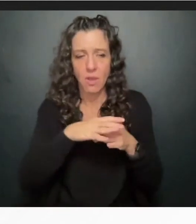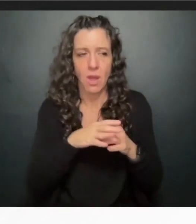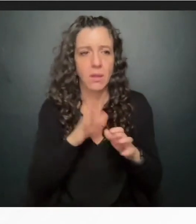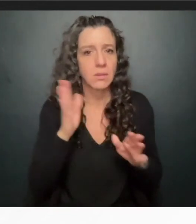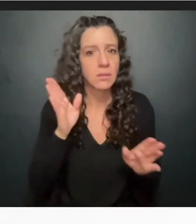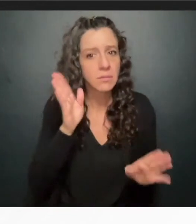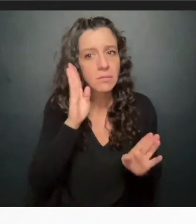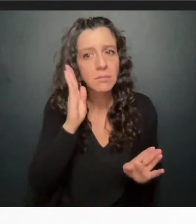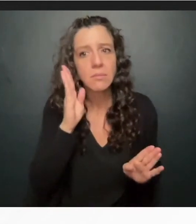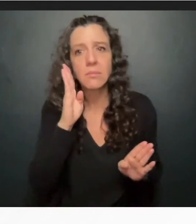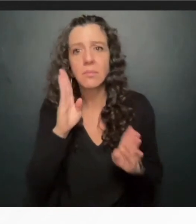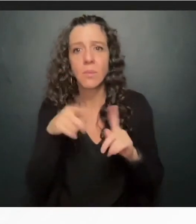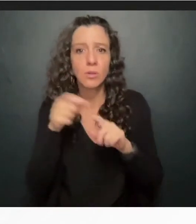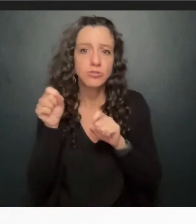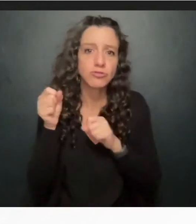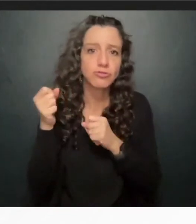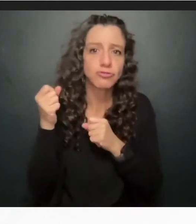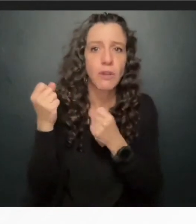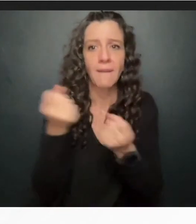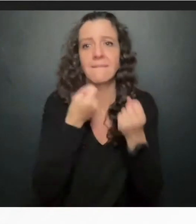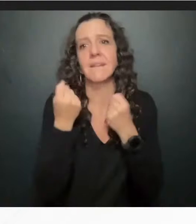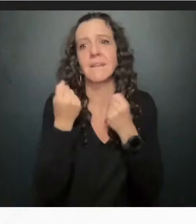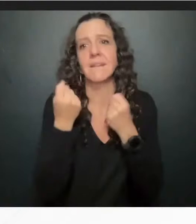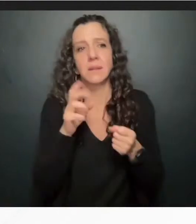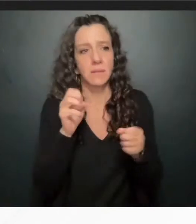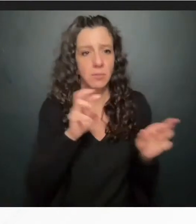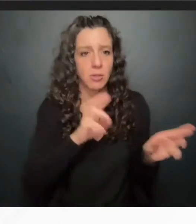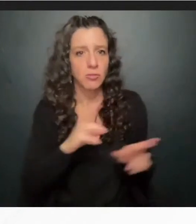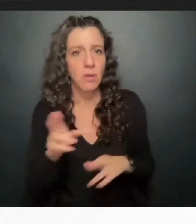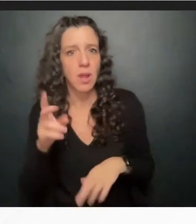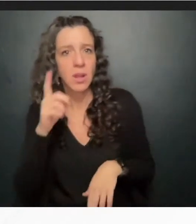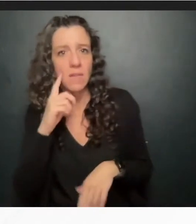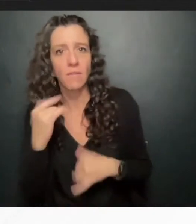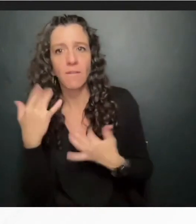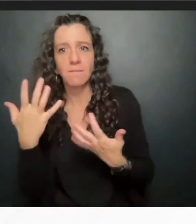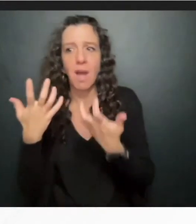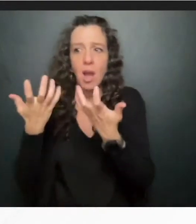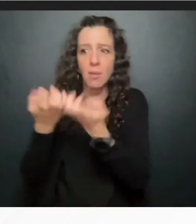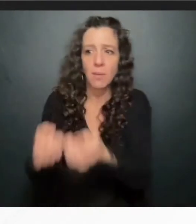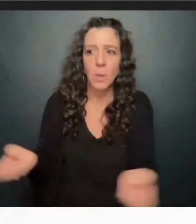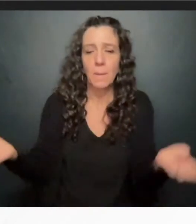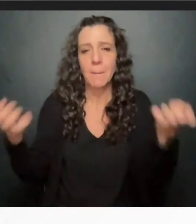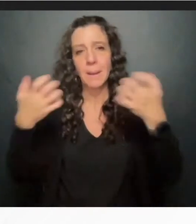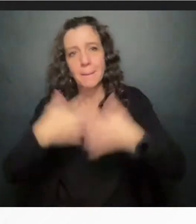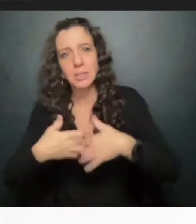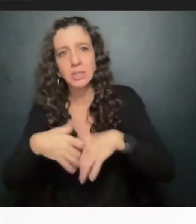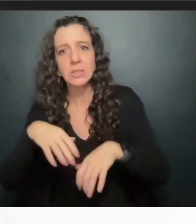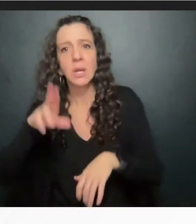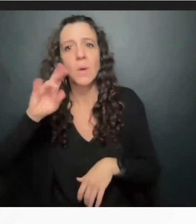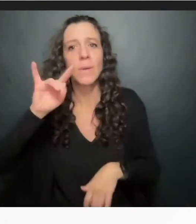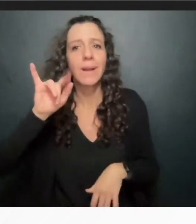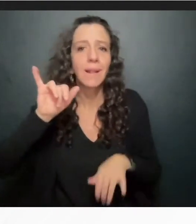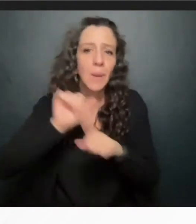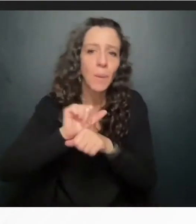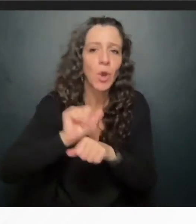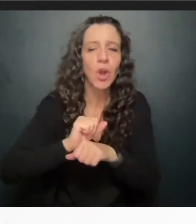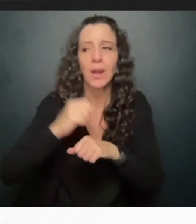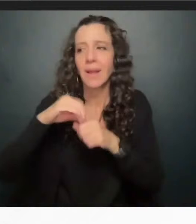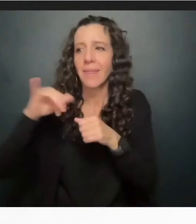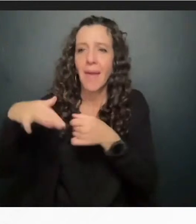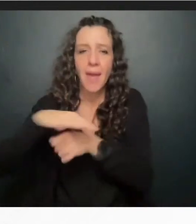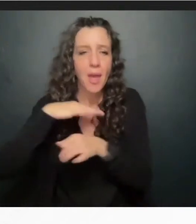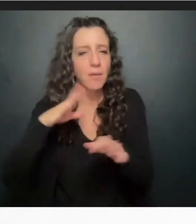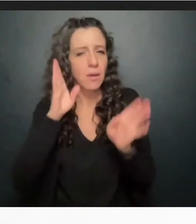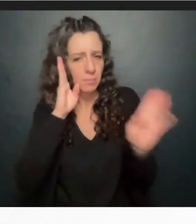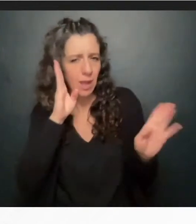you're driving on the roads. Be prepared for fire apparatus, other utility workers still working in the area,